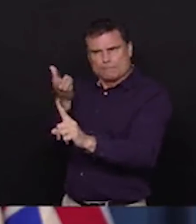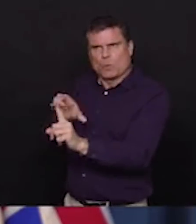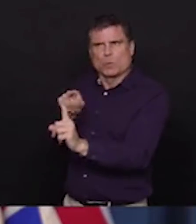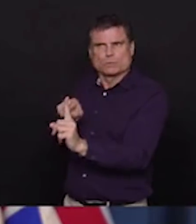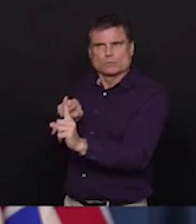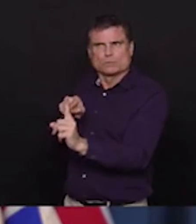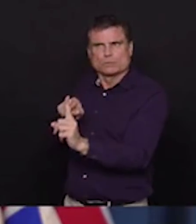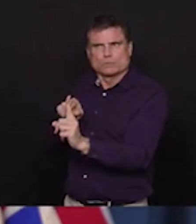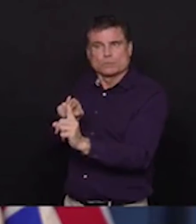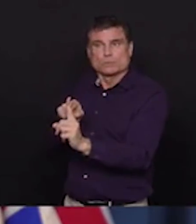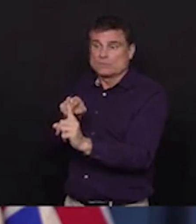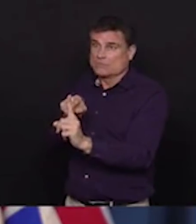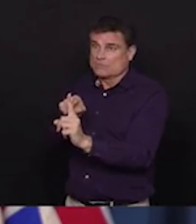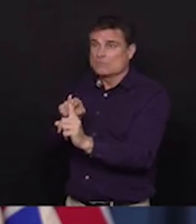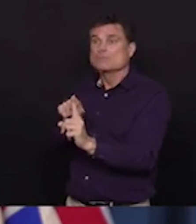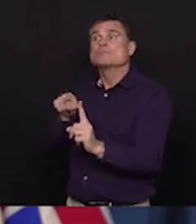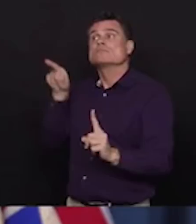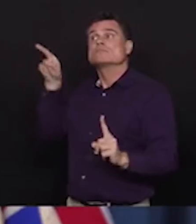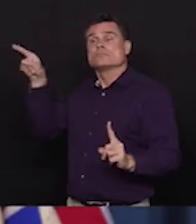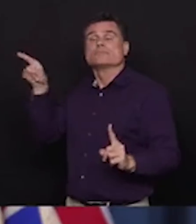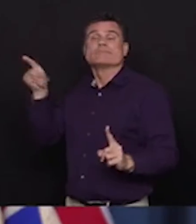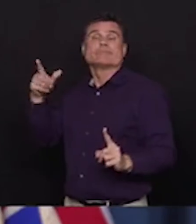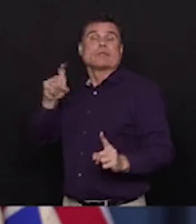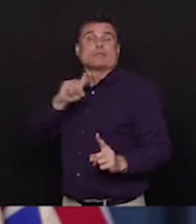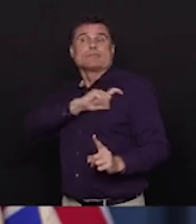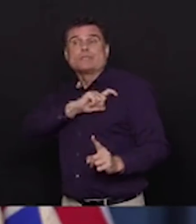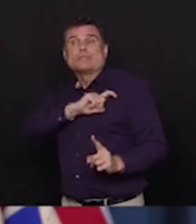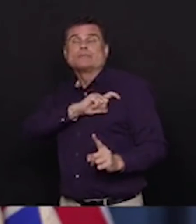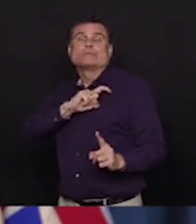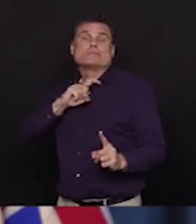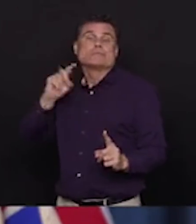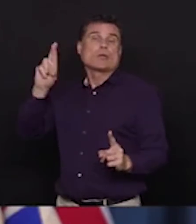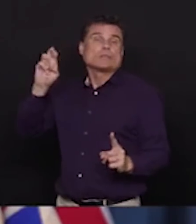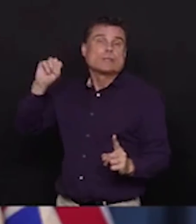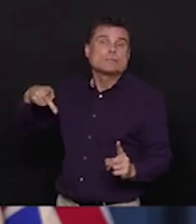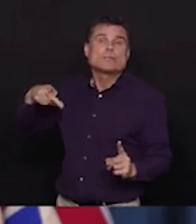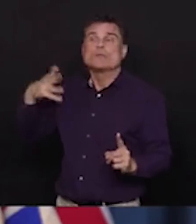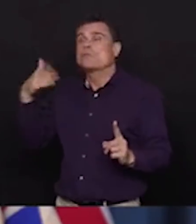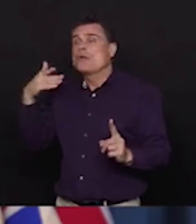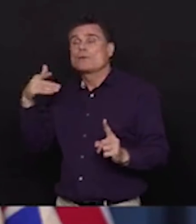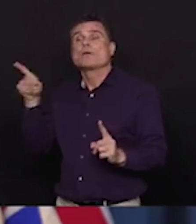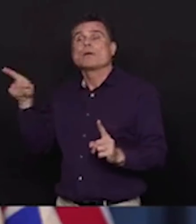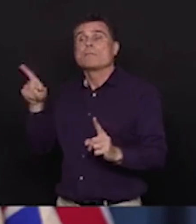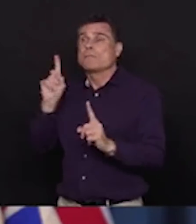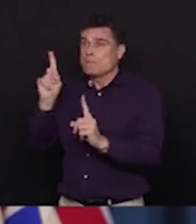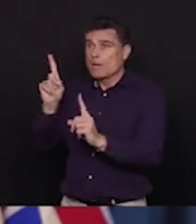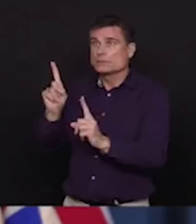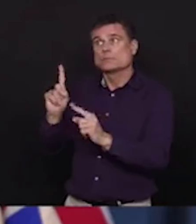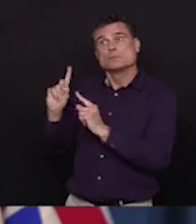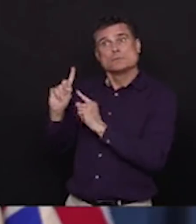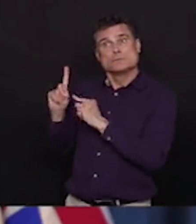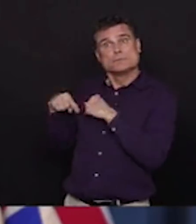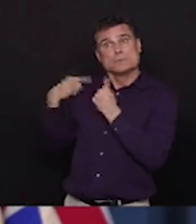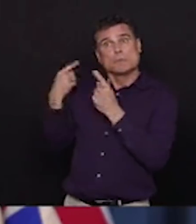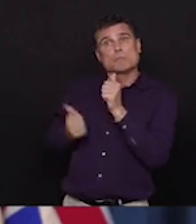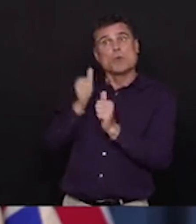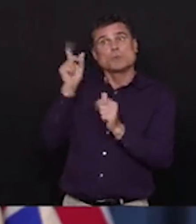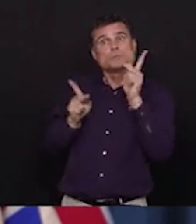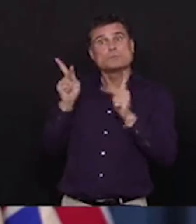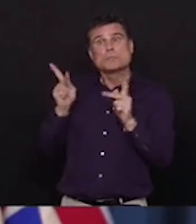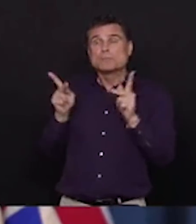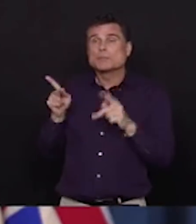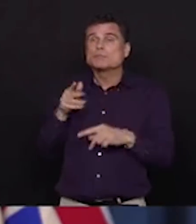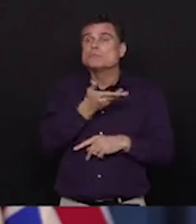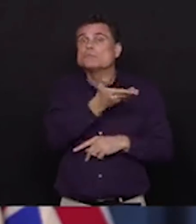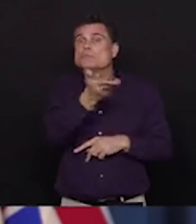the most part when we do that, people are compliant. And that's the approach that we recommend taking. The federal quarantine order